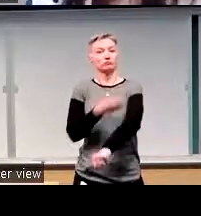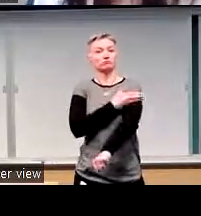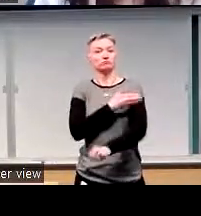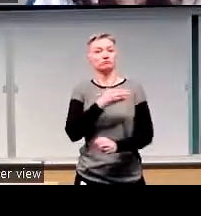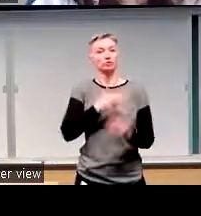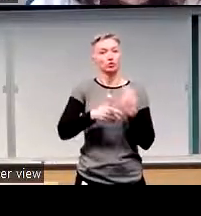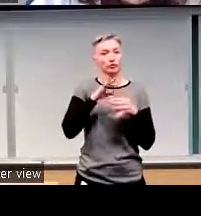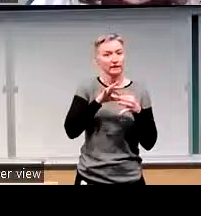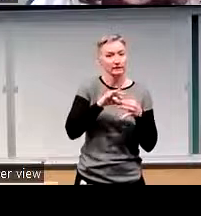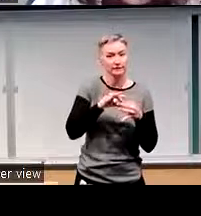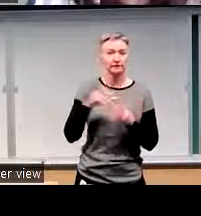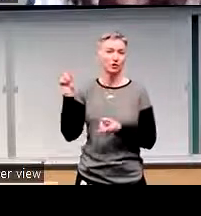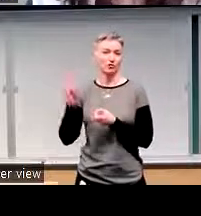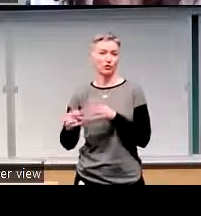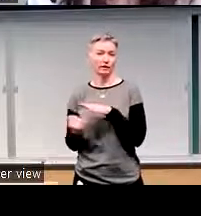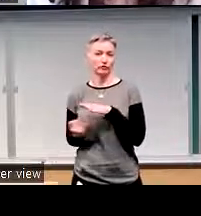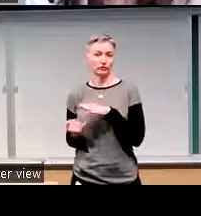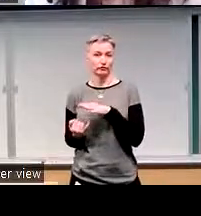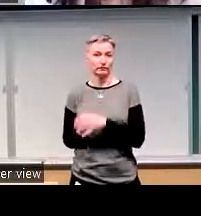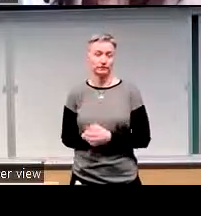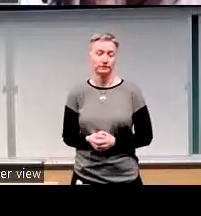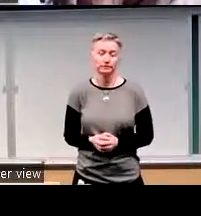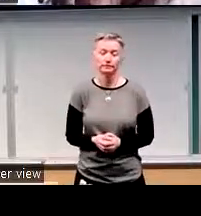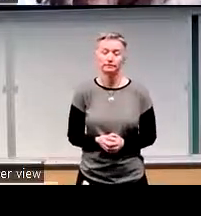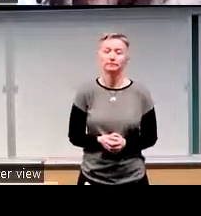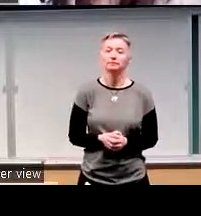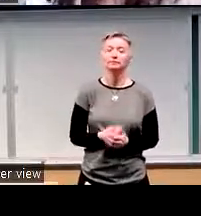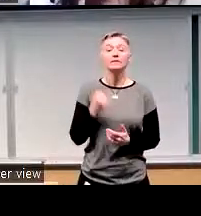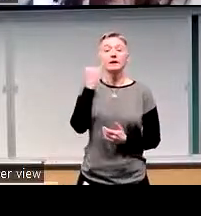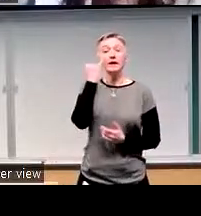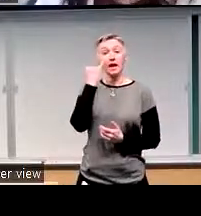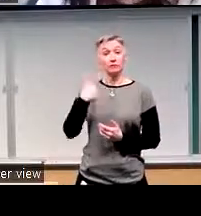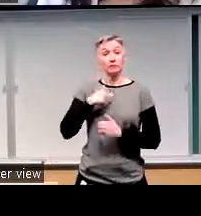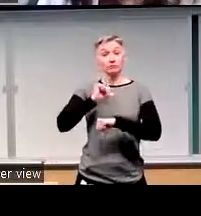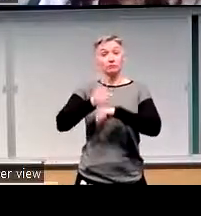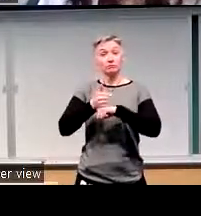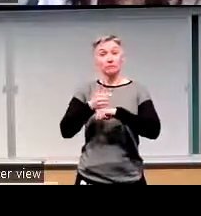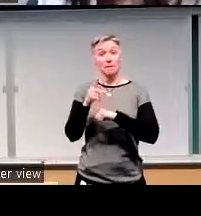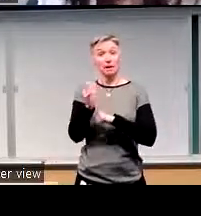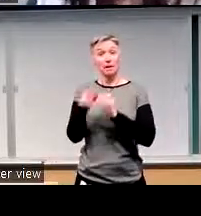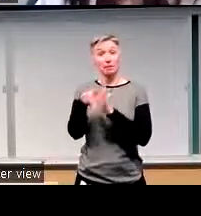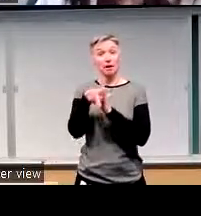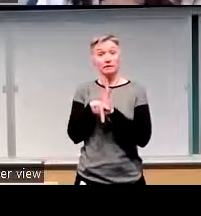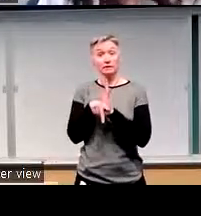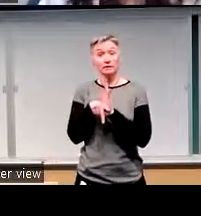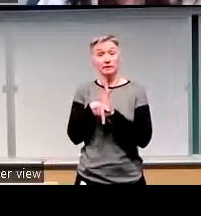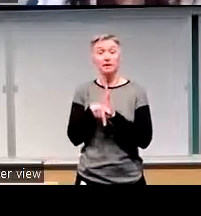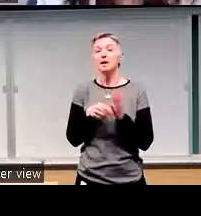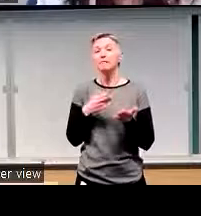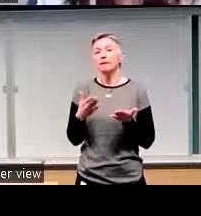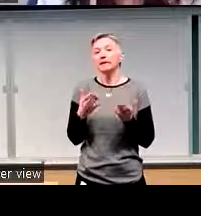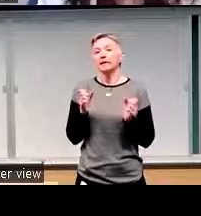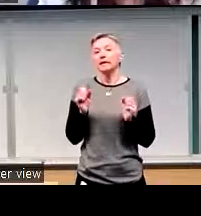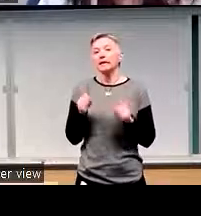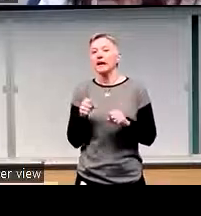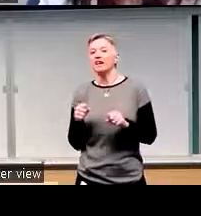social isolation. And having a public policy in place can catch people at all